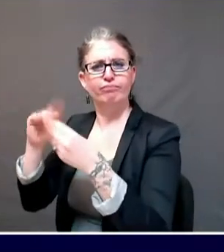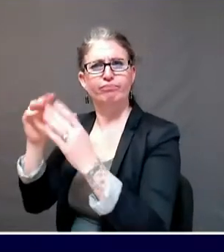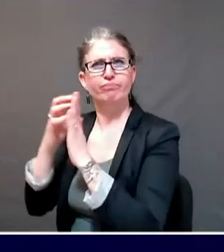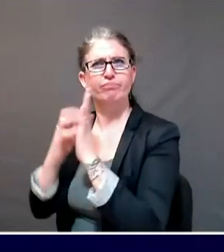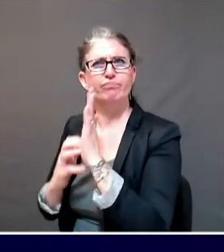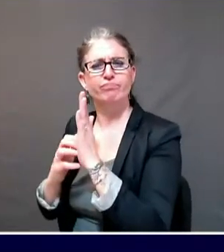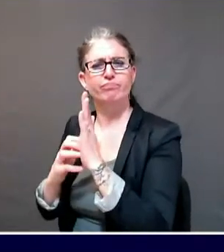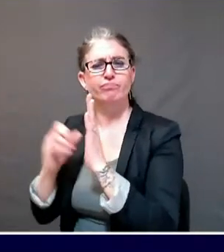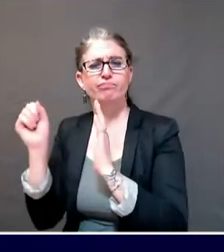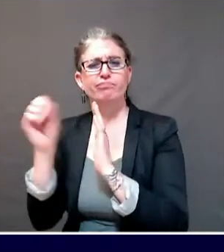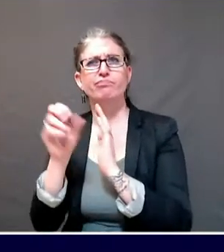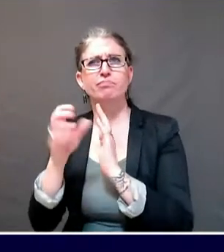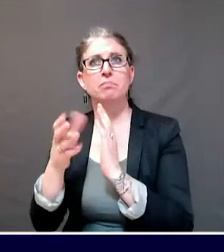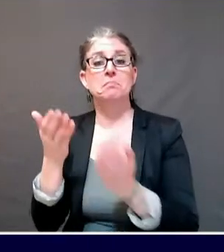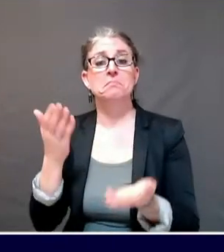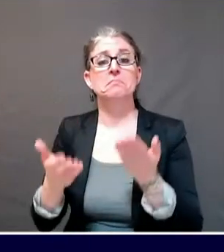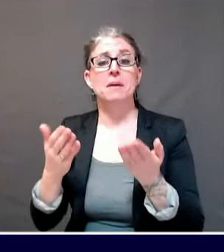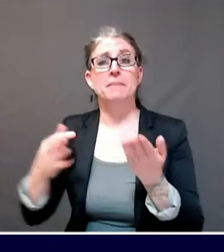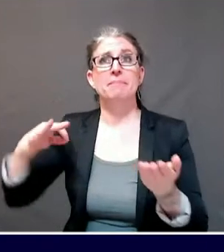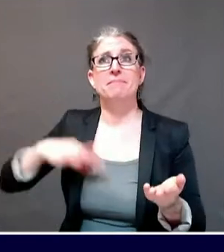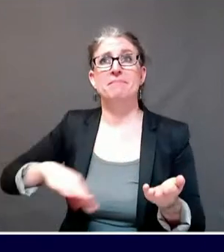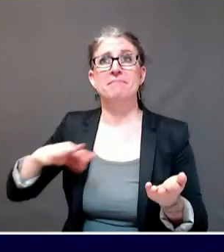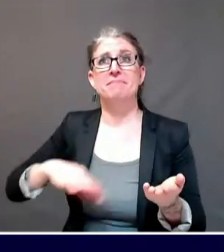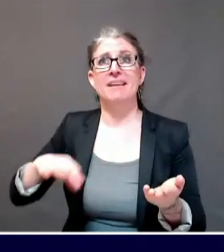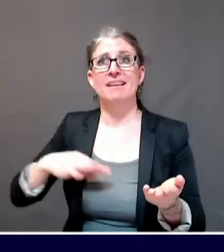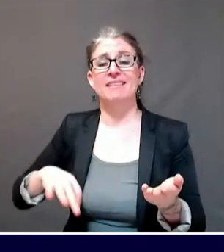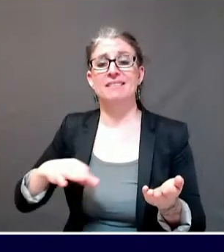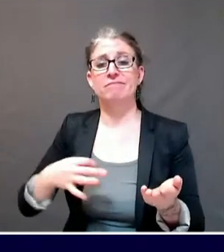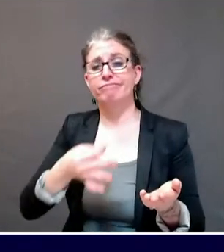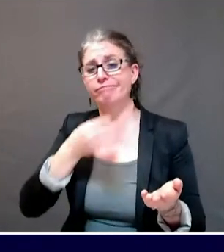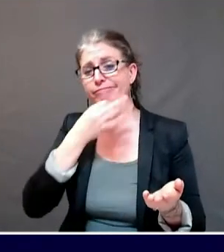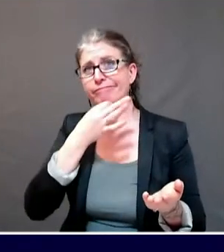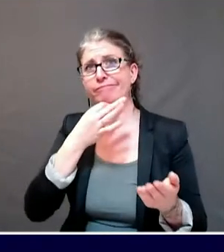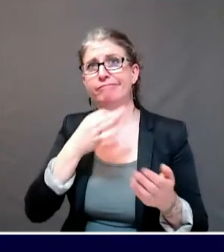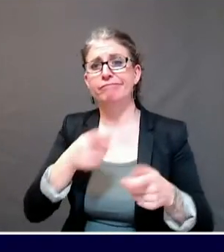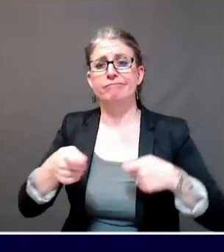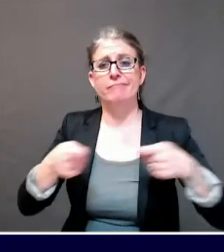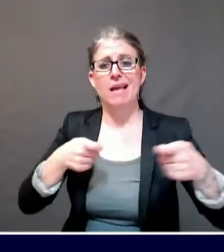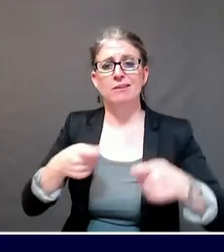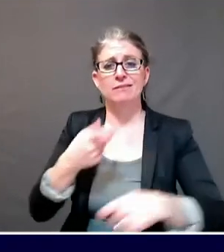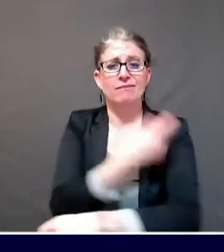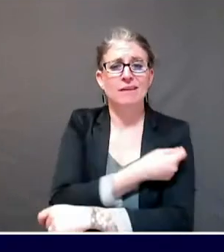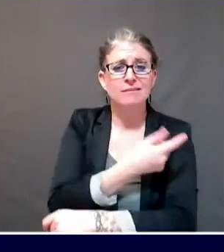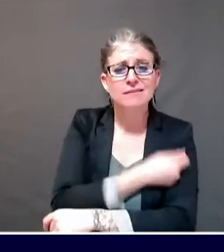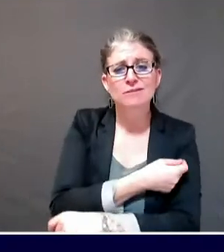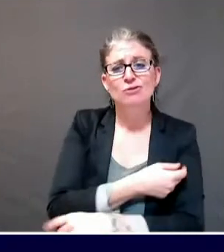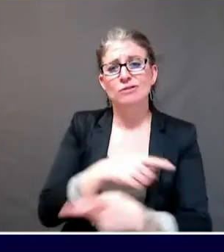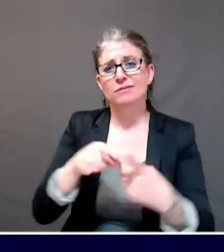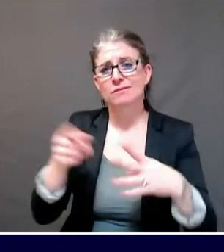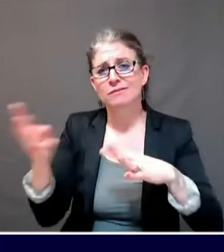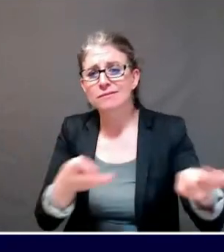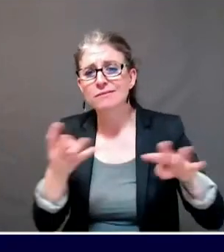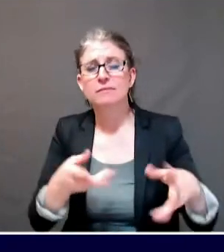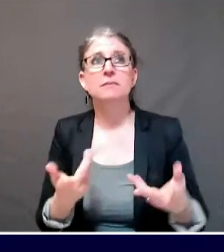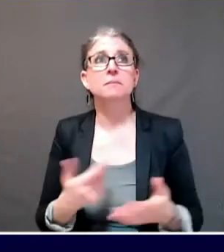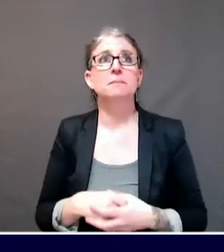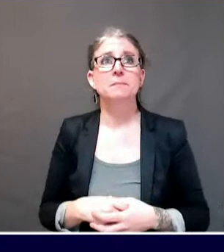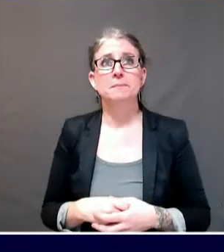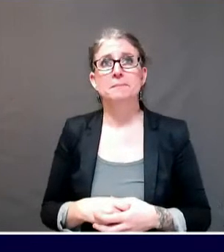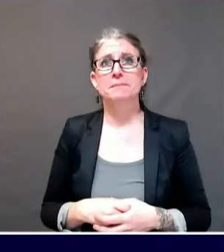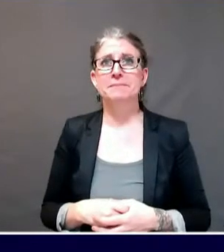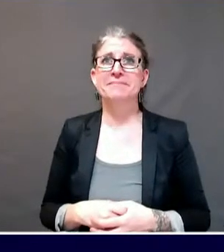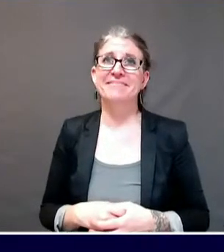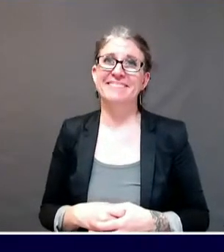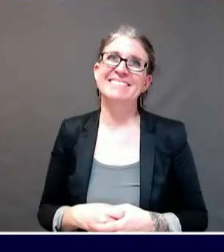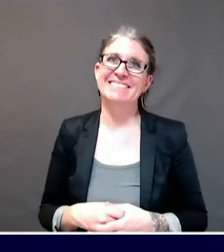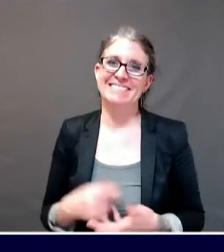would love nothing more than to have that answer be an unequivocal yes, but it's just too early to tell. We're just pulling out of the driveway